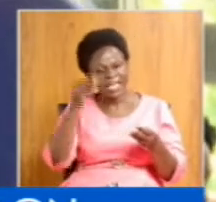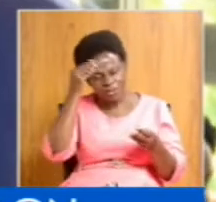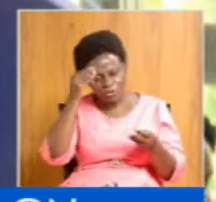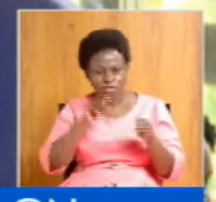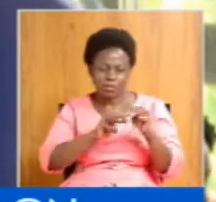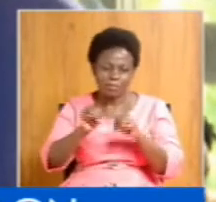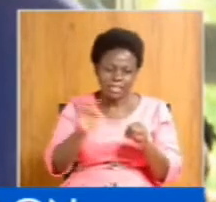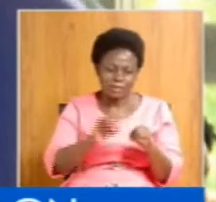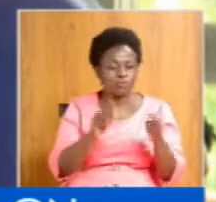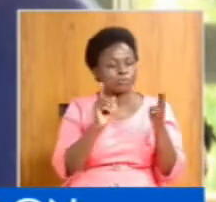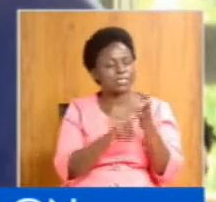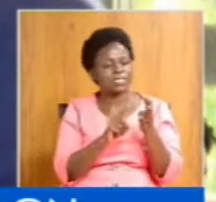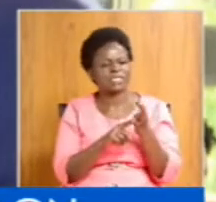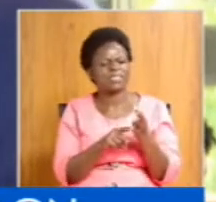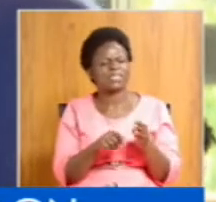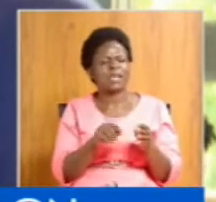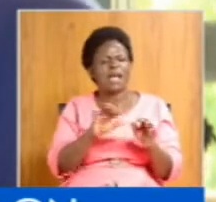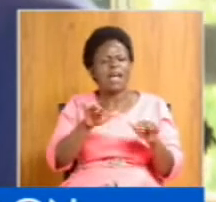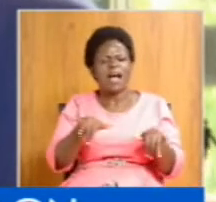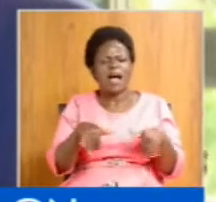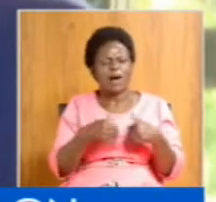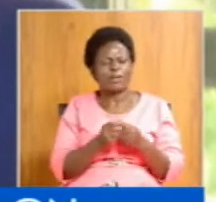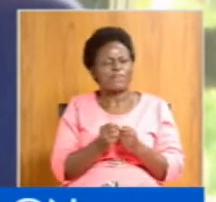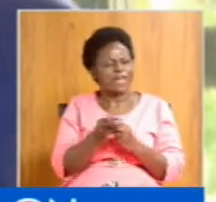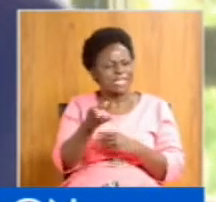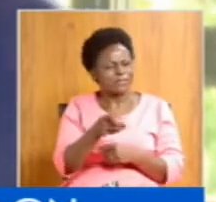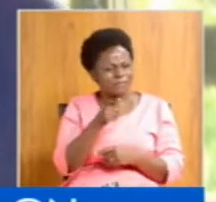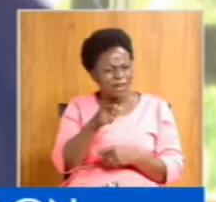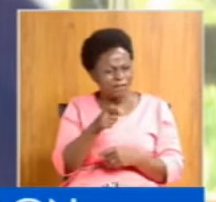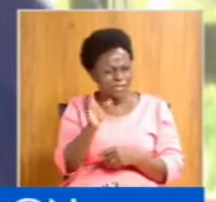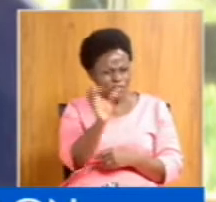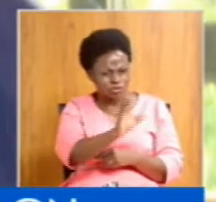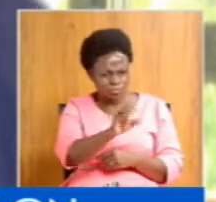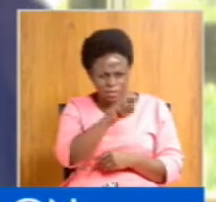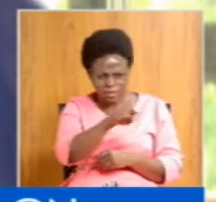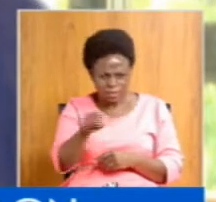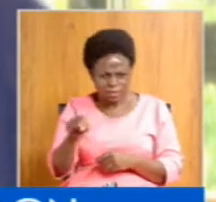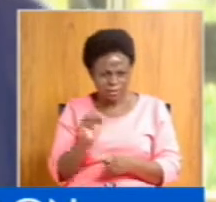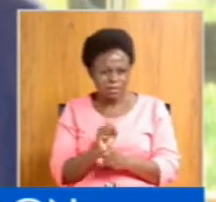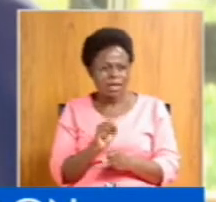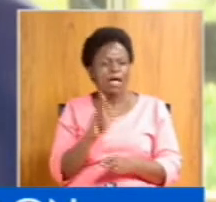management committees. How effective have these committees been?